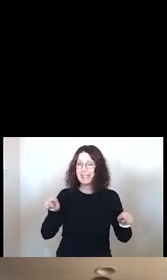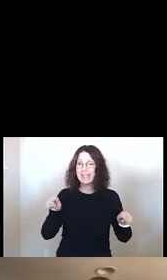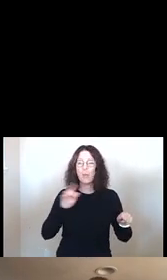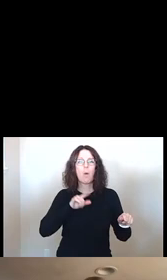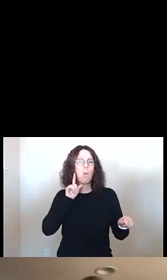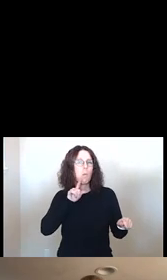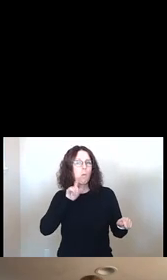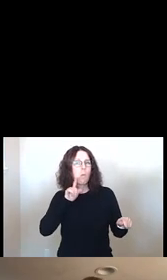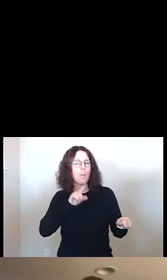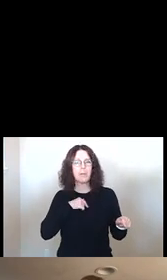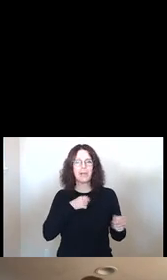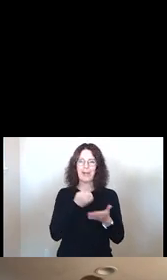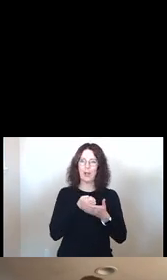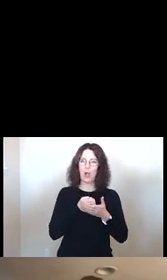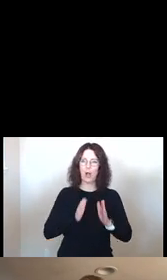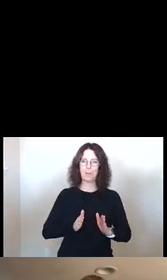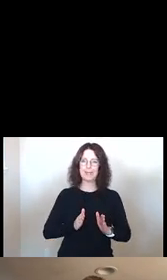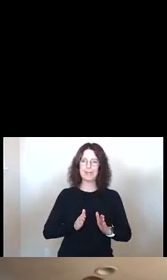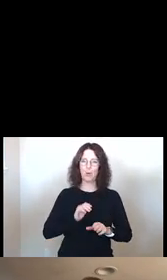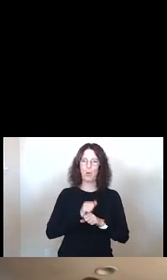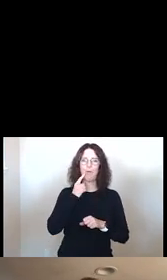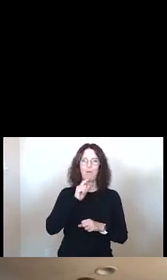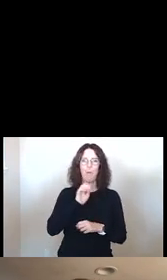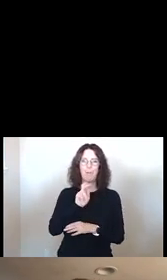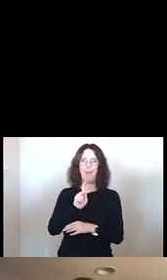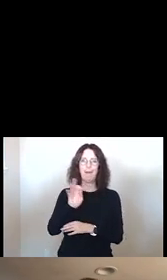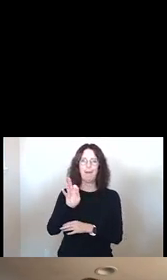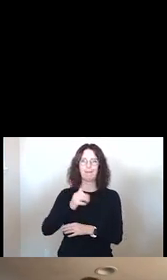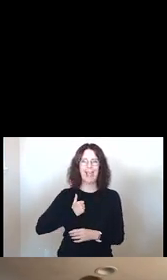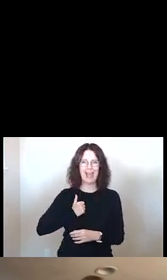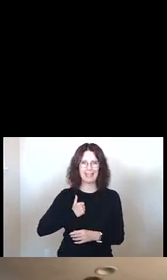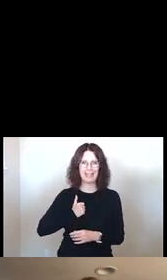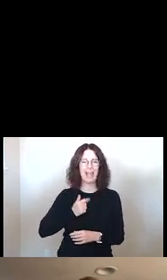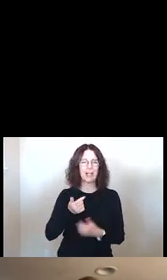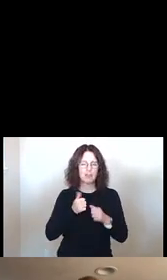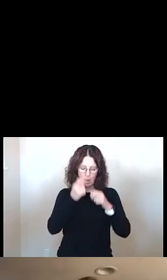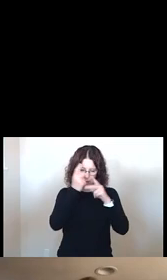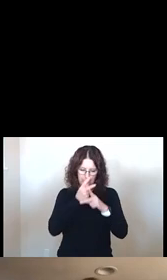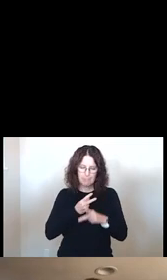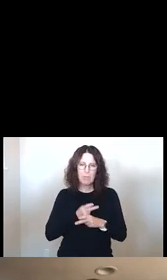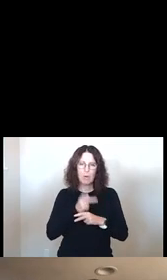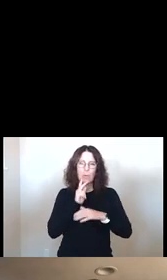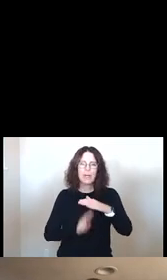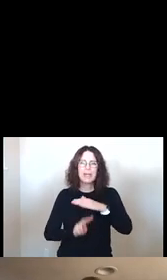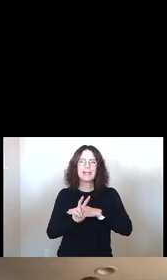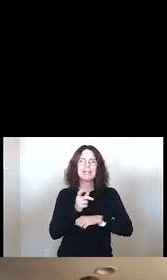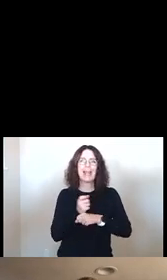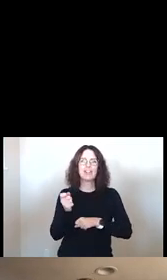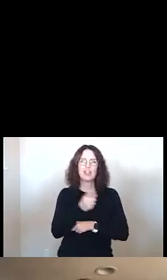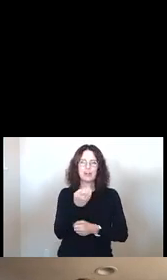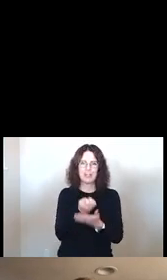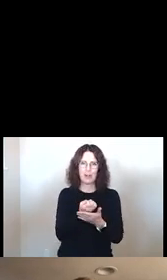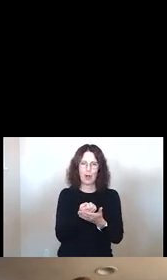of Canada and try to forecast next year economy, inflation rates, and employment, and so on. And they compete against each